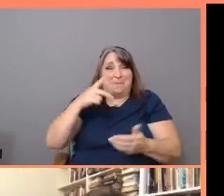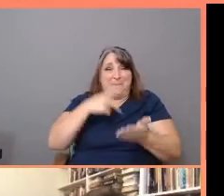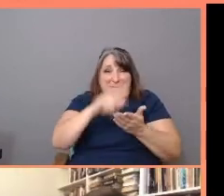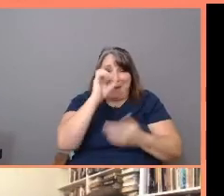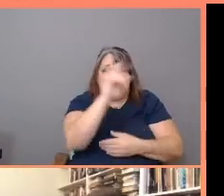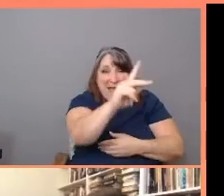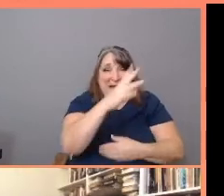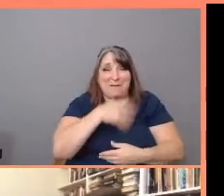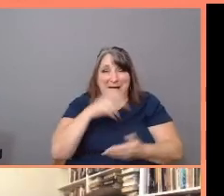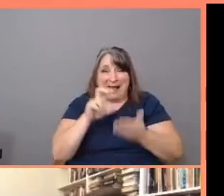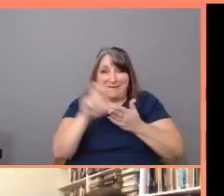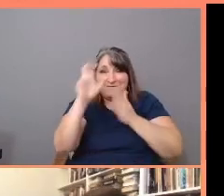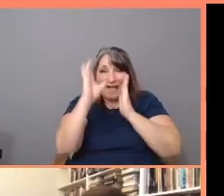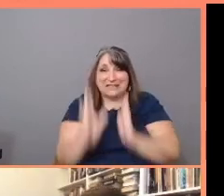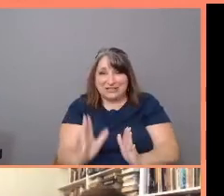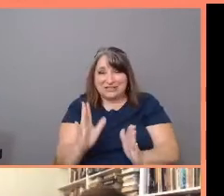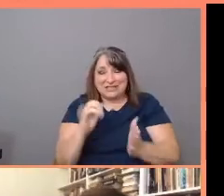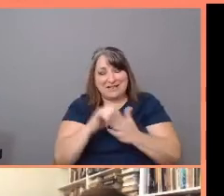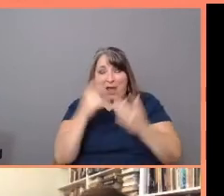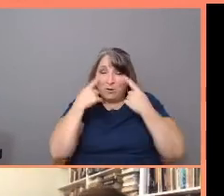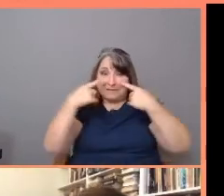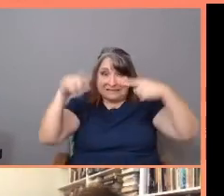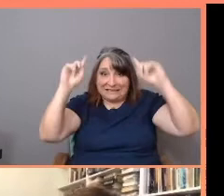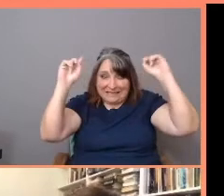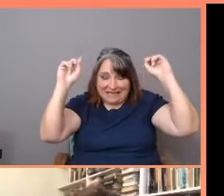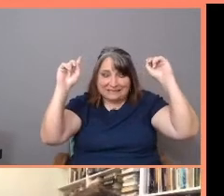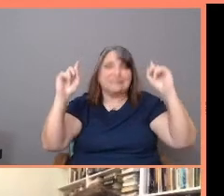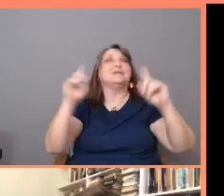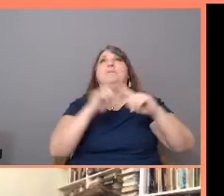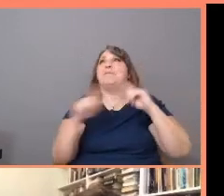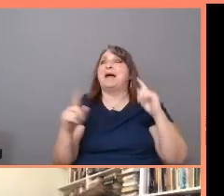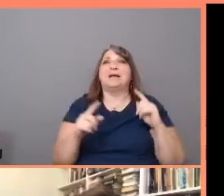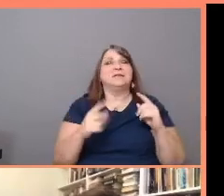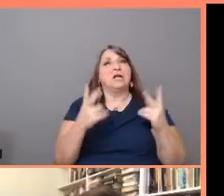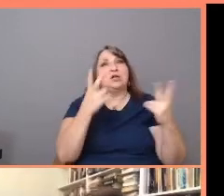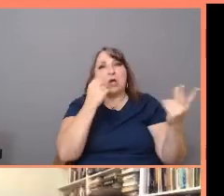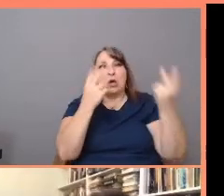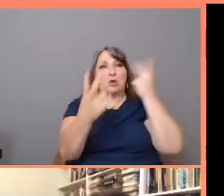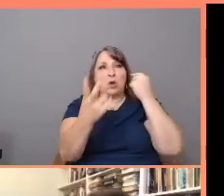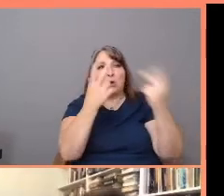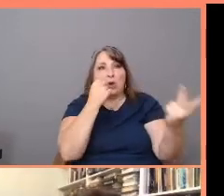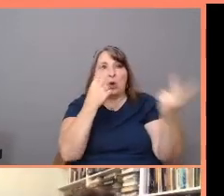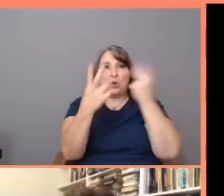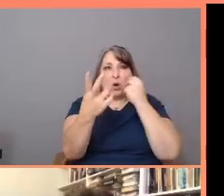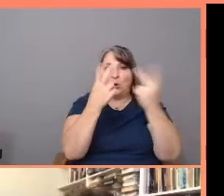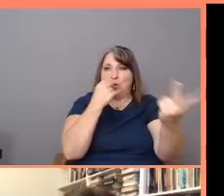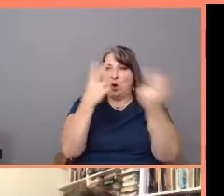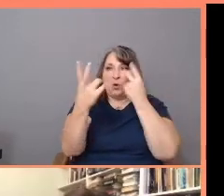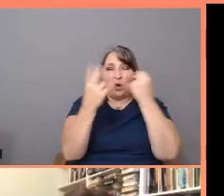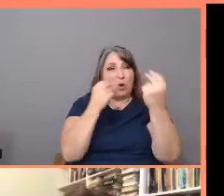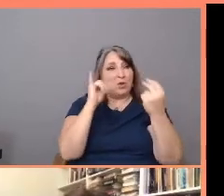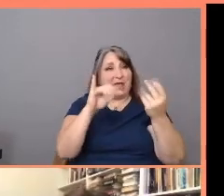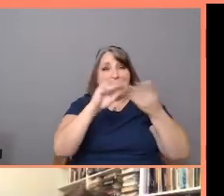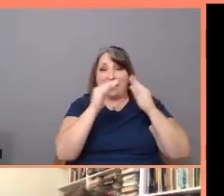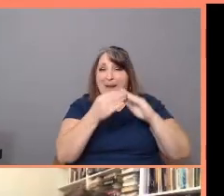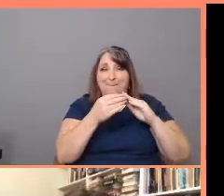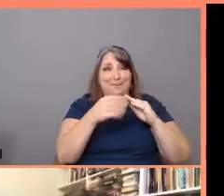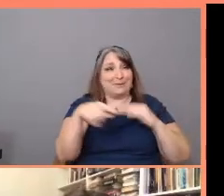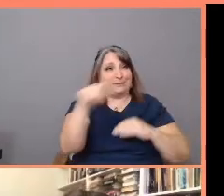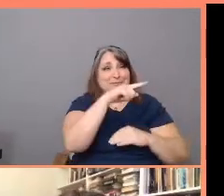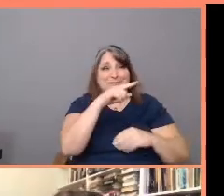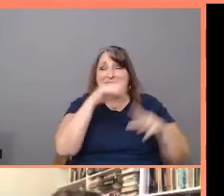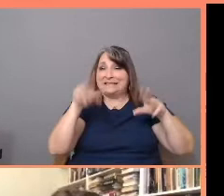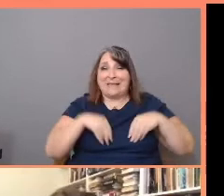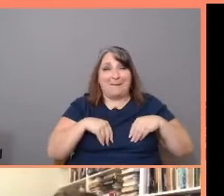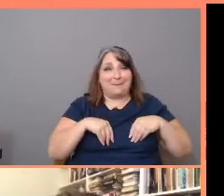be a real triumph. But it was like, no, we hit a wall with that number. So I